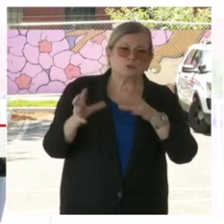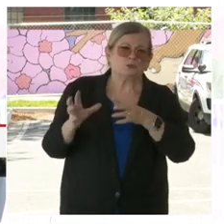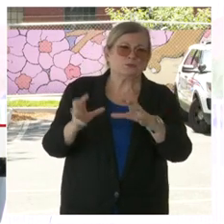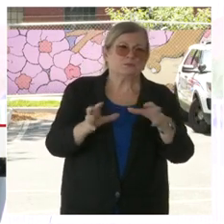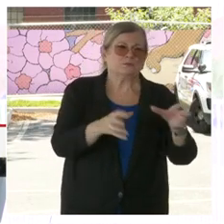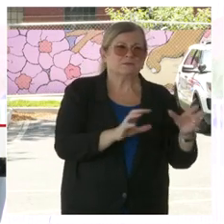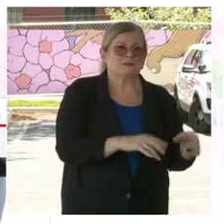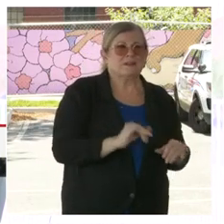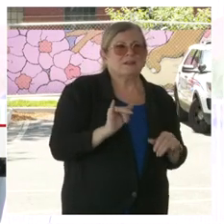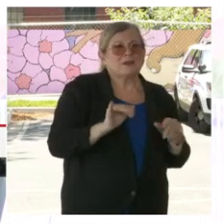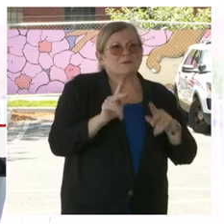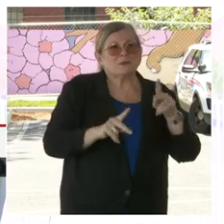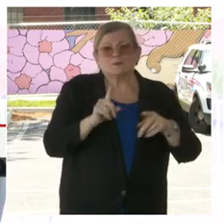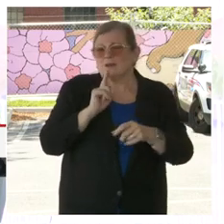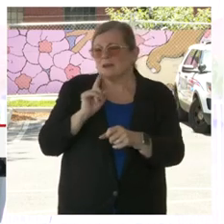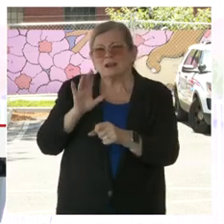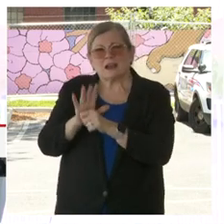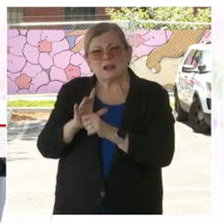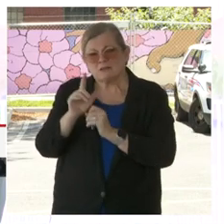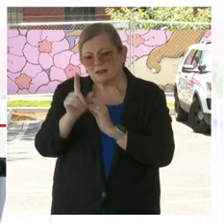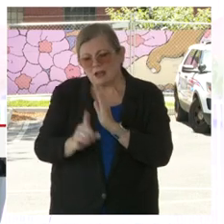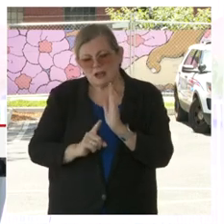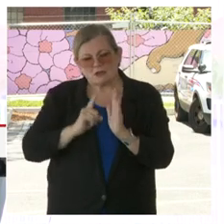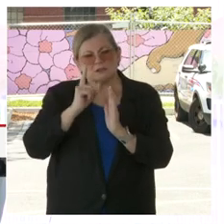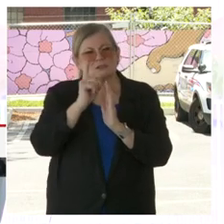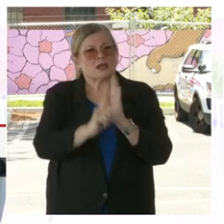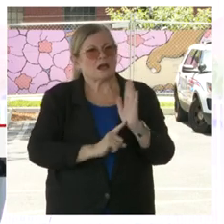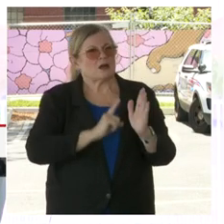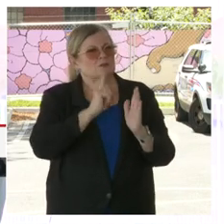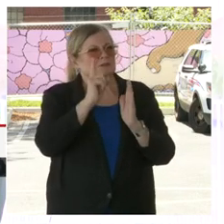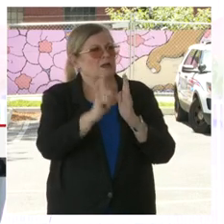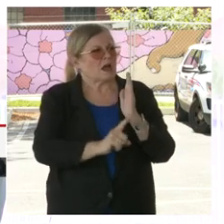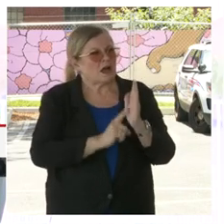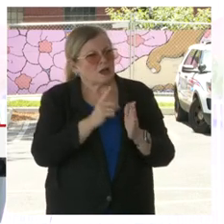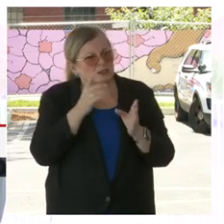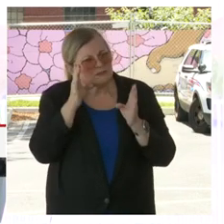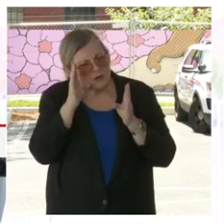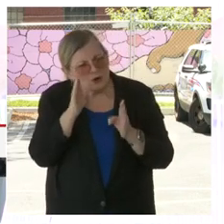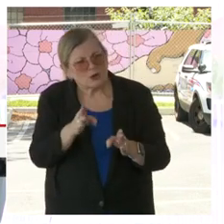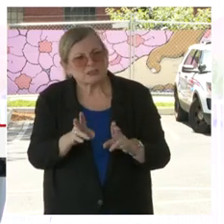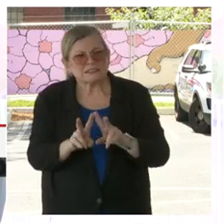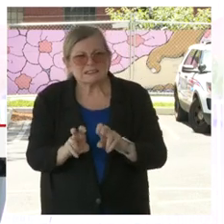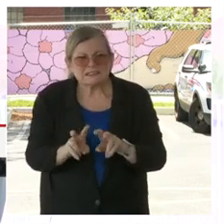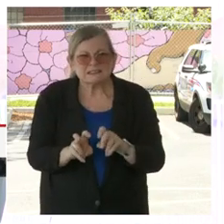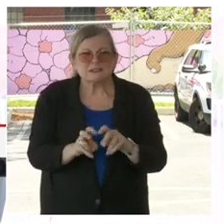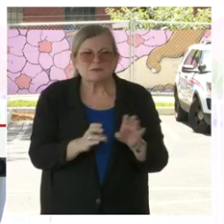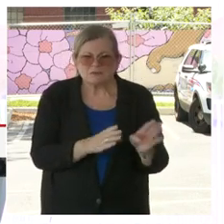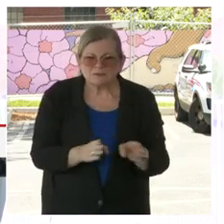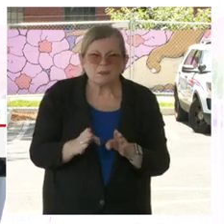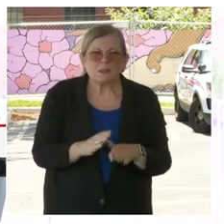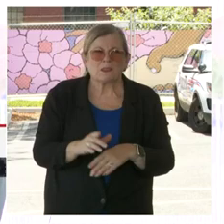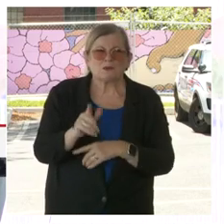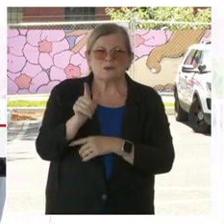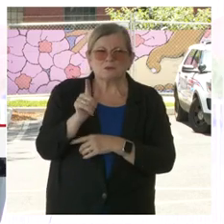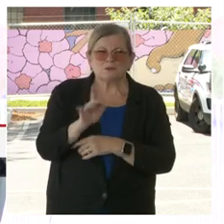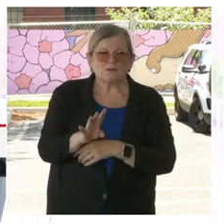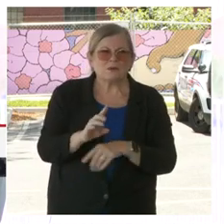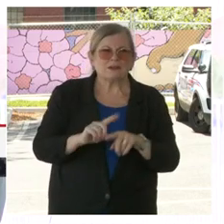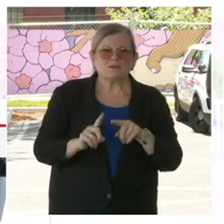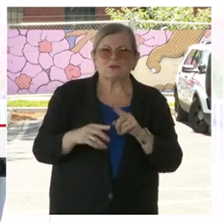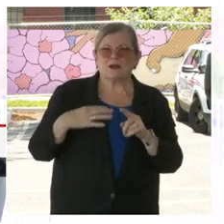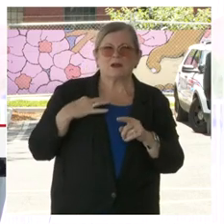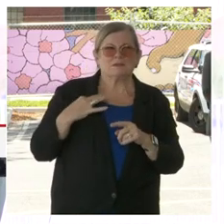hours to the work of the panel that helped us review the nearly 24 applications to join the Incubate the 8 cohort,